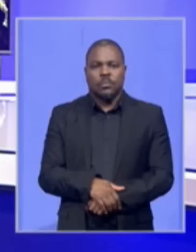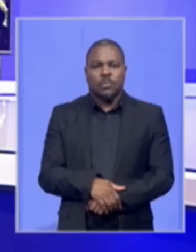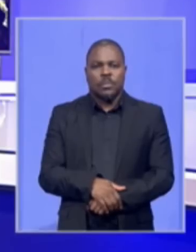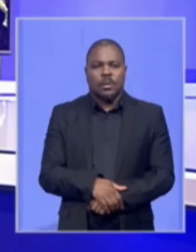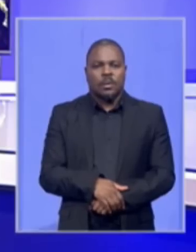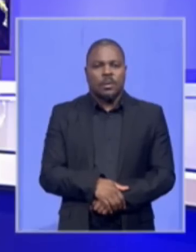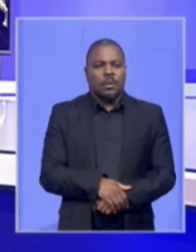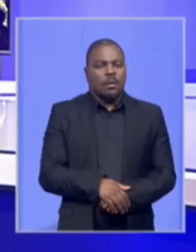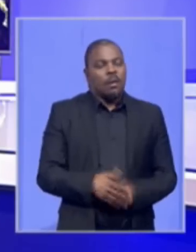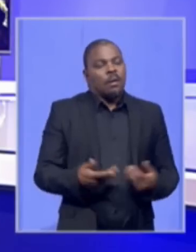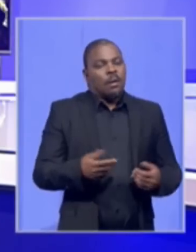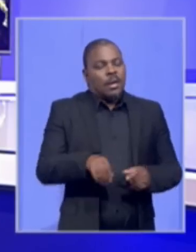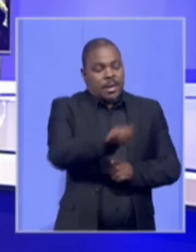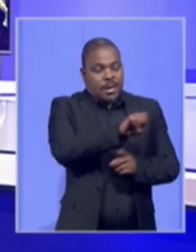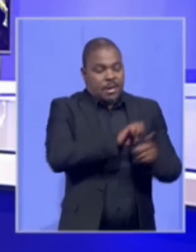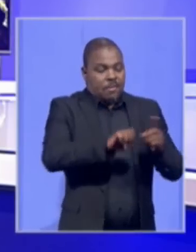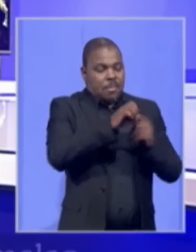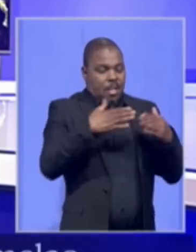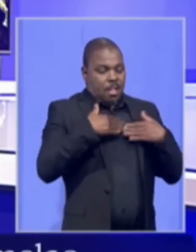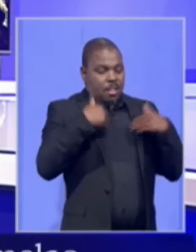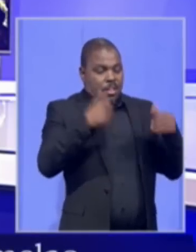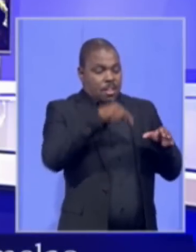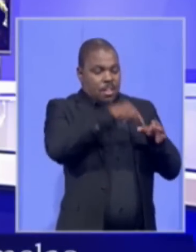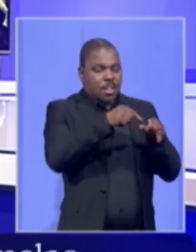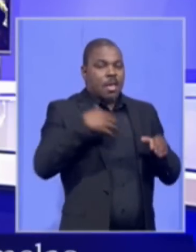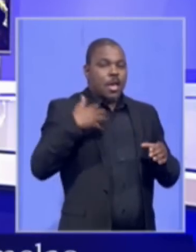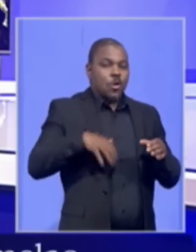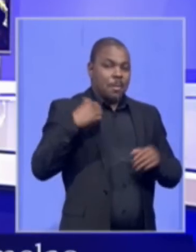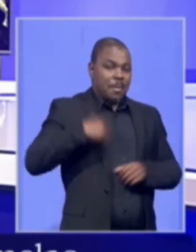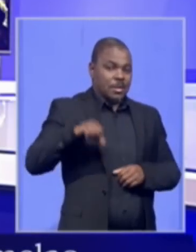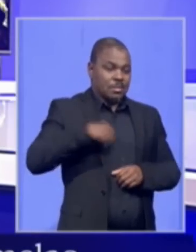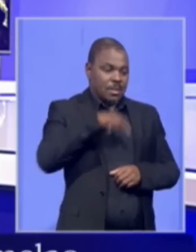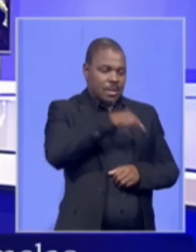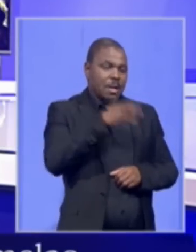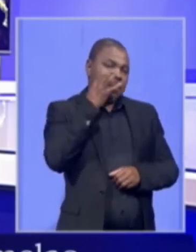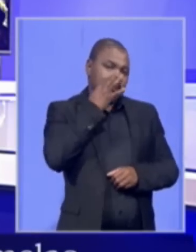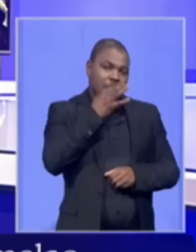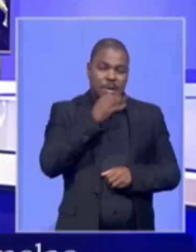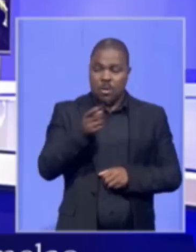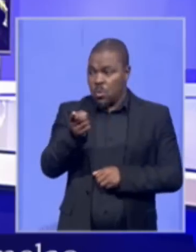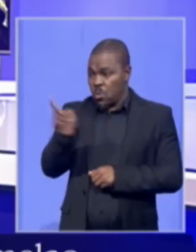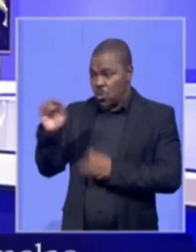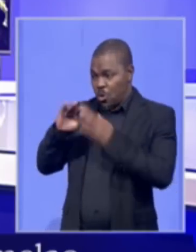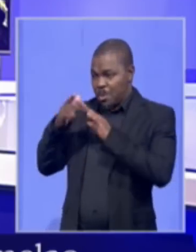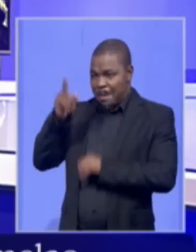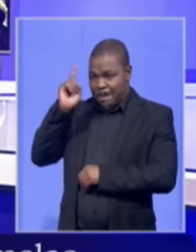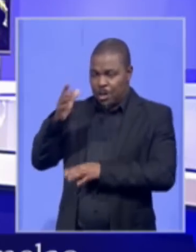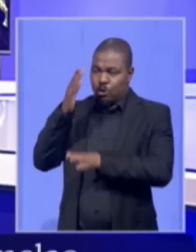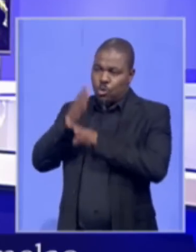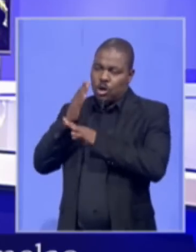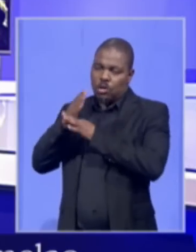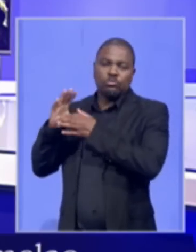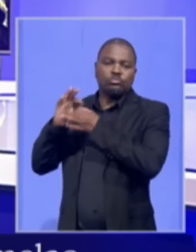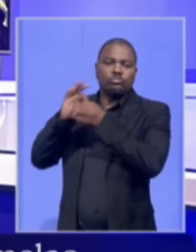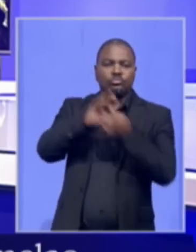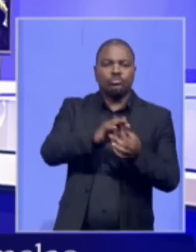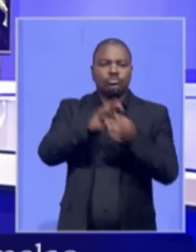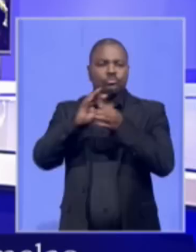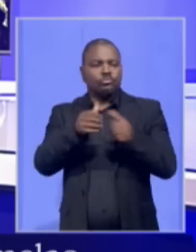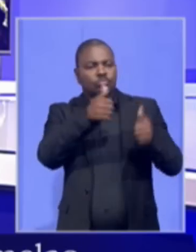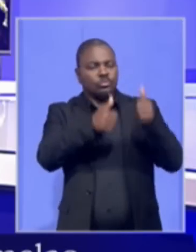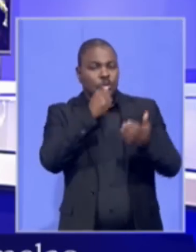Kgoro ya maphelo a tša tikologo ka masepaleng wa Ekurhuleni e re badudi ba swanelwa ke go šoma le bataolo go